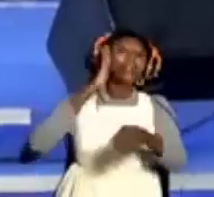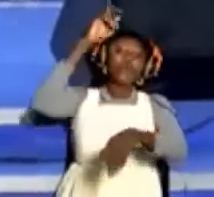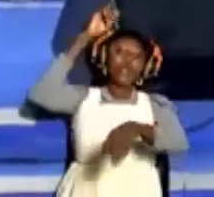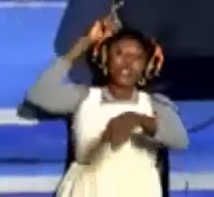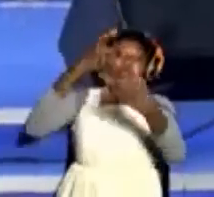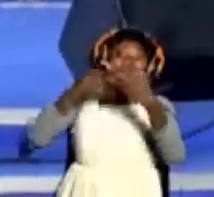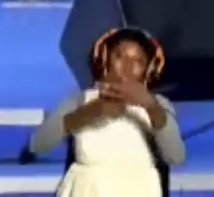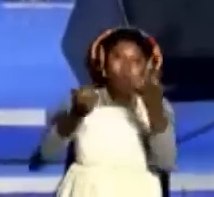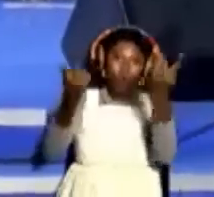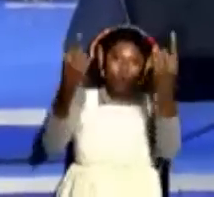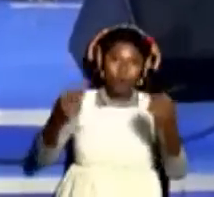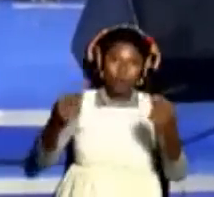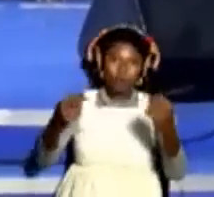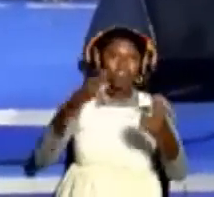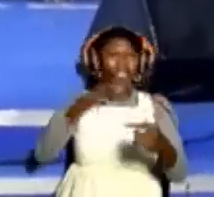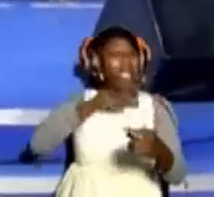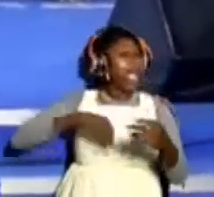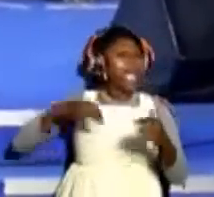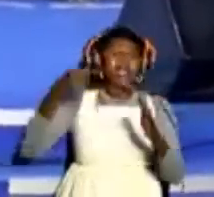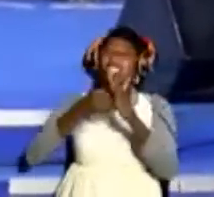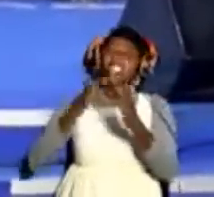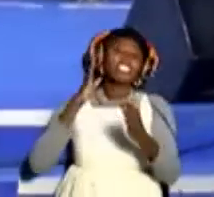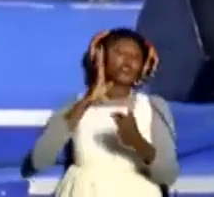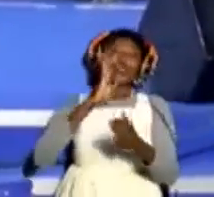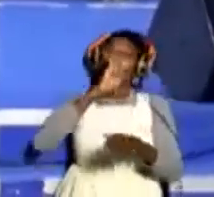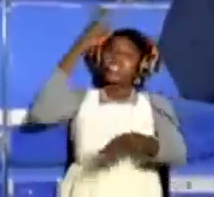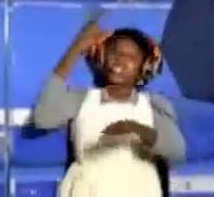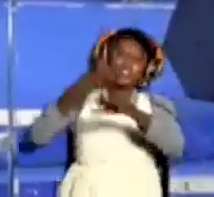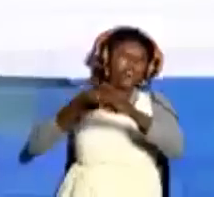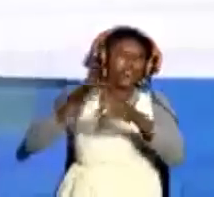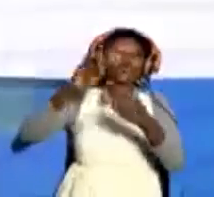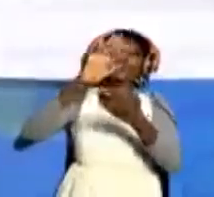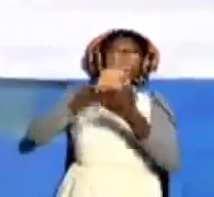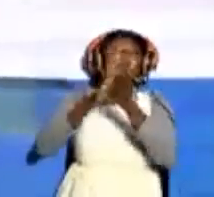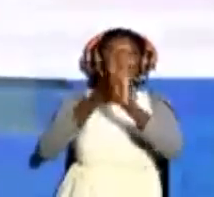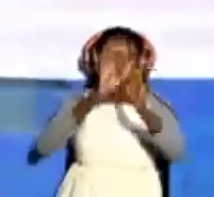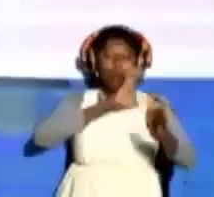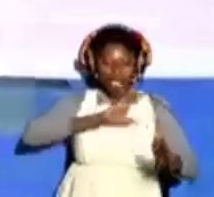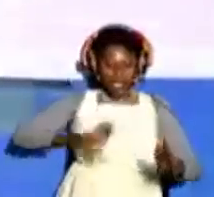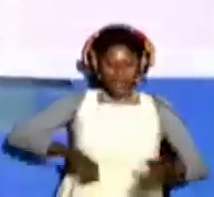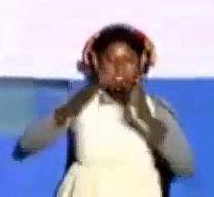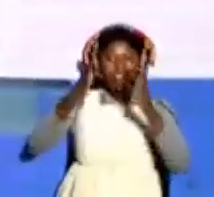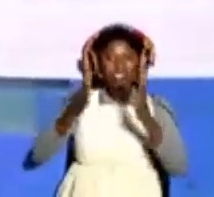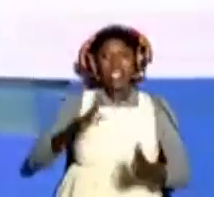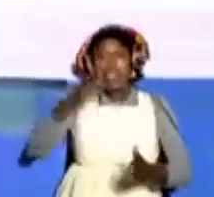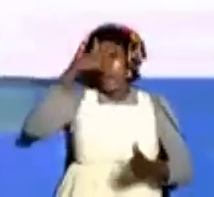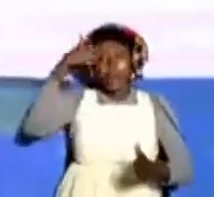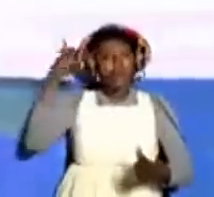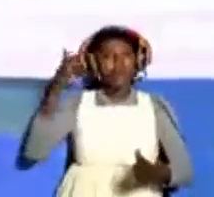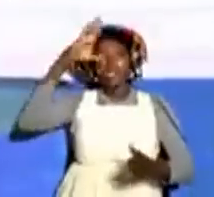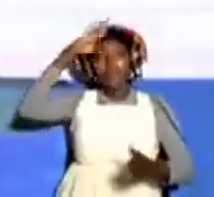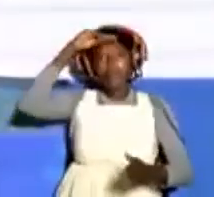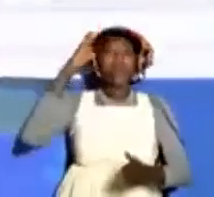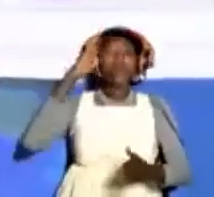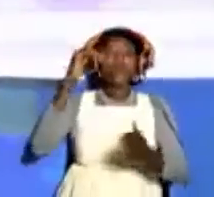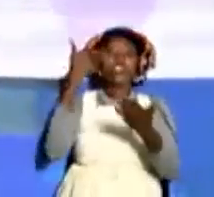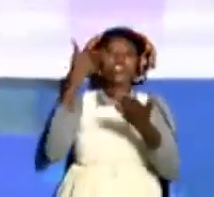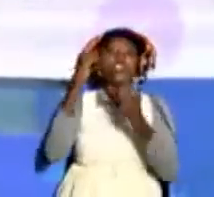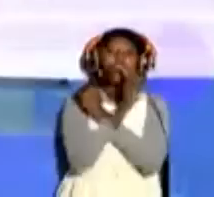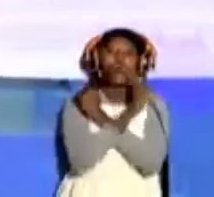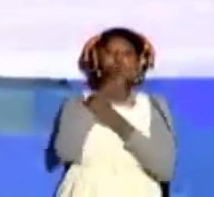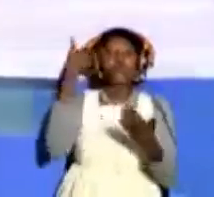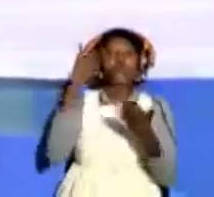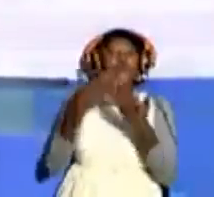come. It shall become more difficult to be a Christian. Because men will love money more than